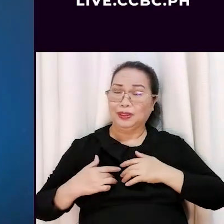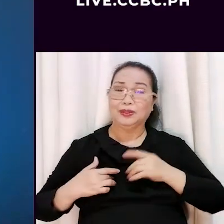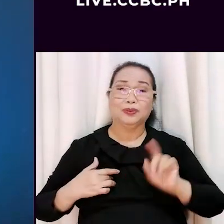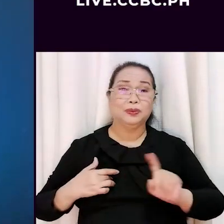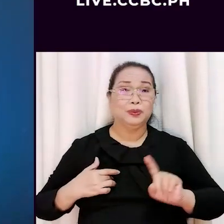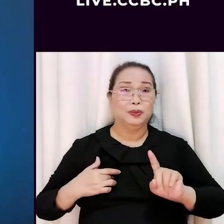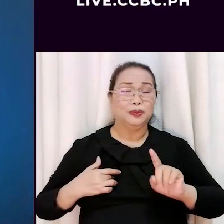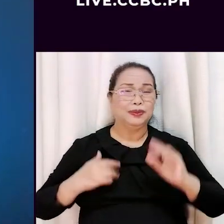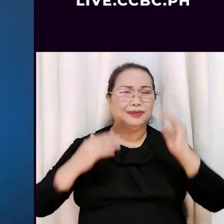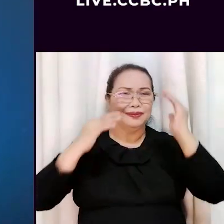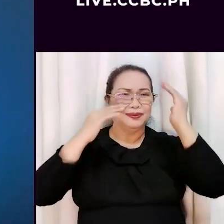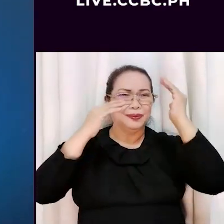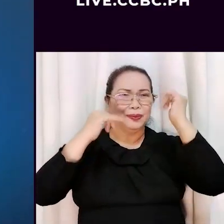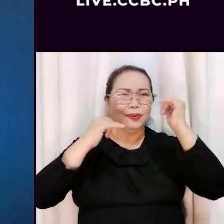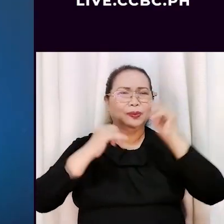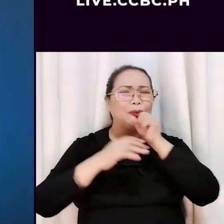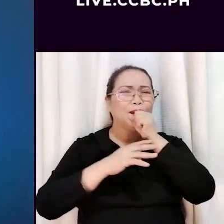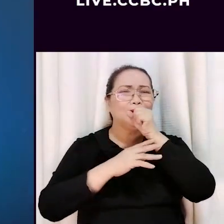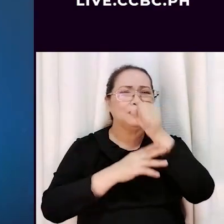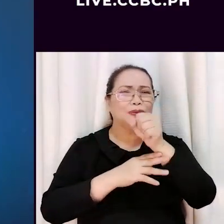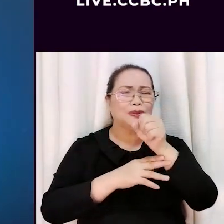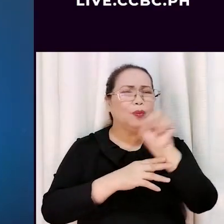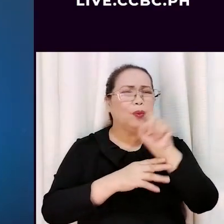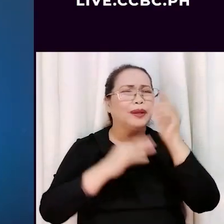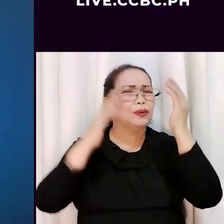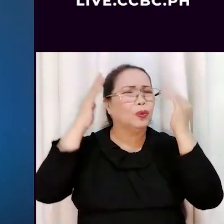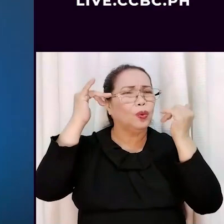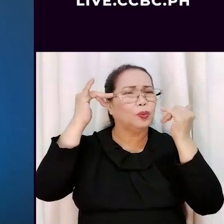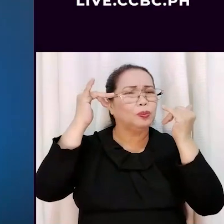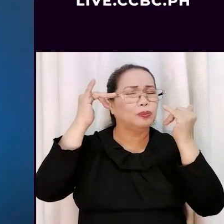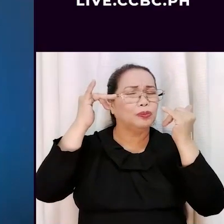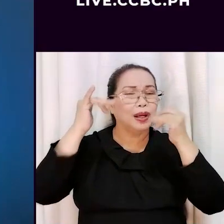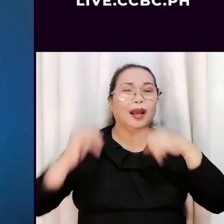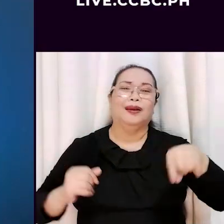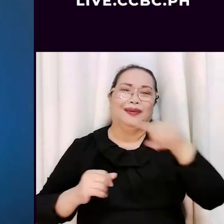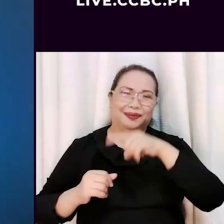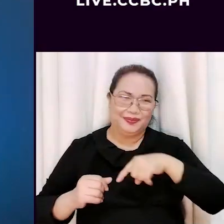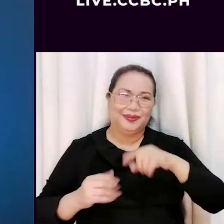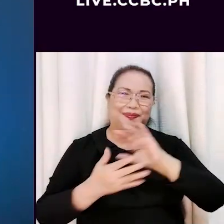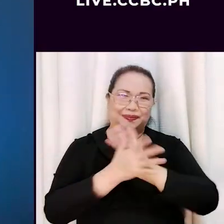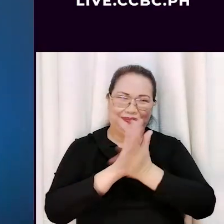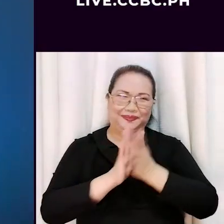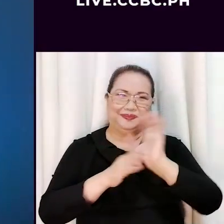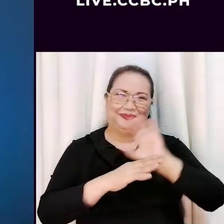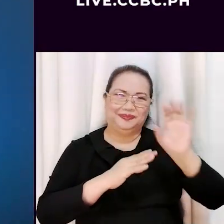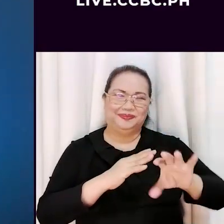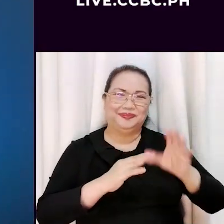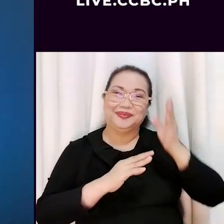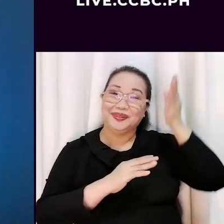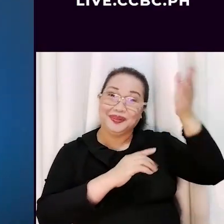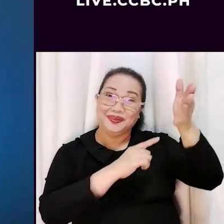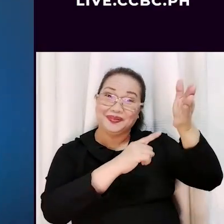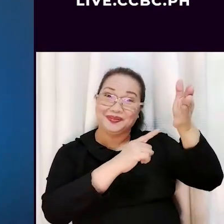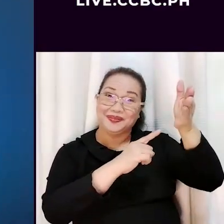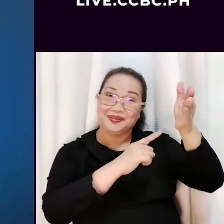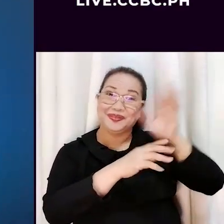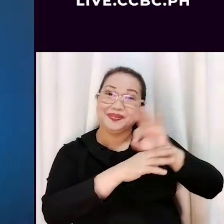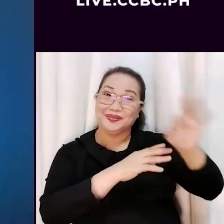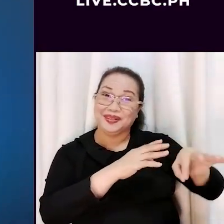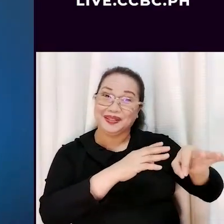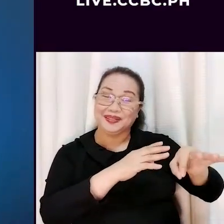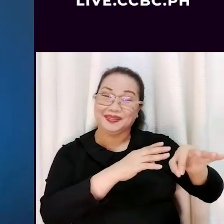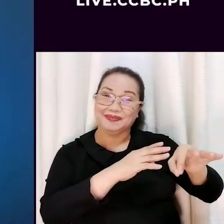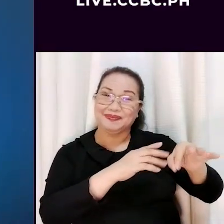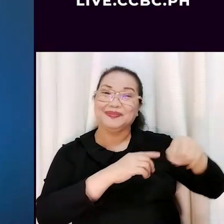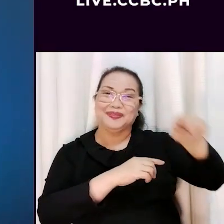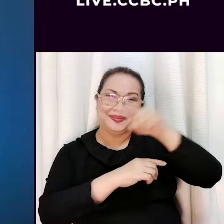the hope is sure. What is the hope? That we will be completed. That someday when we face the Lord,